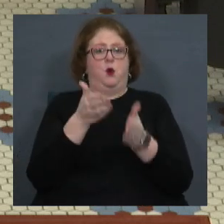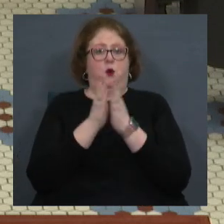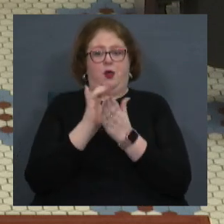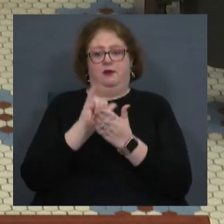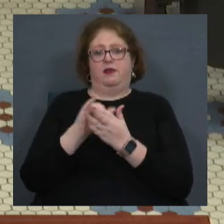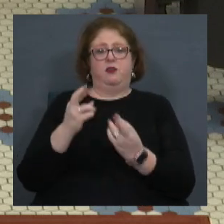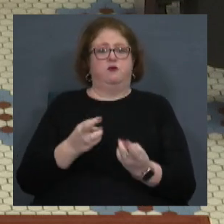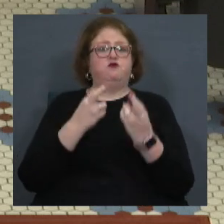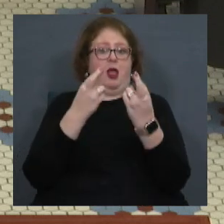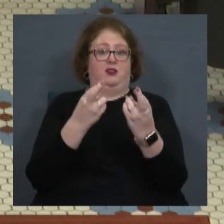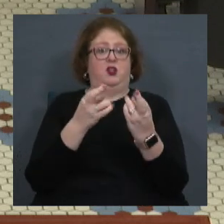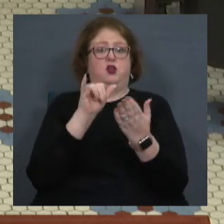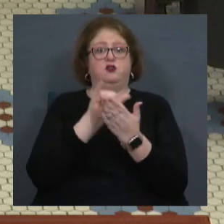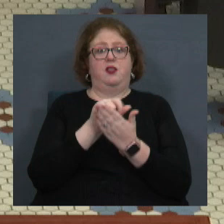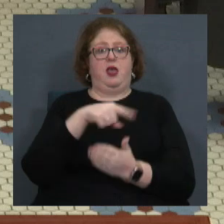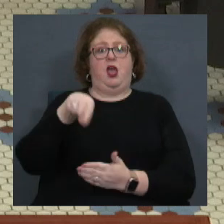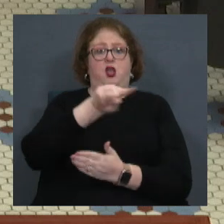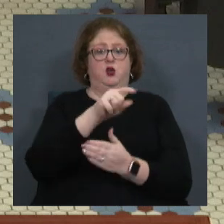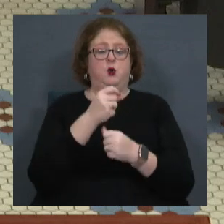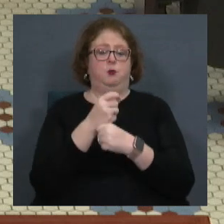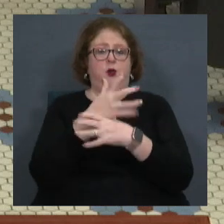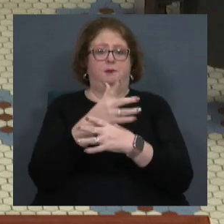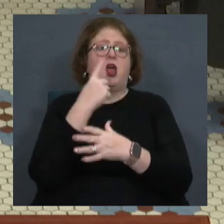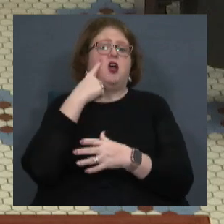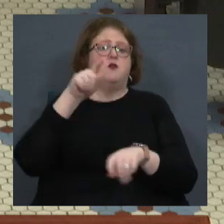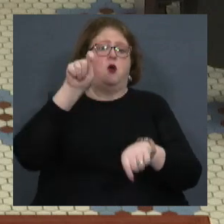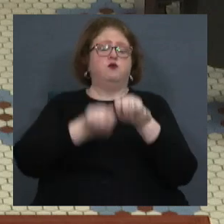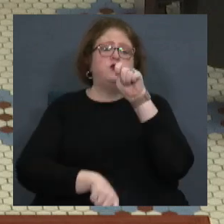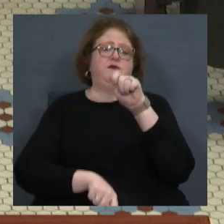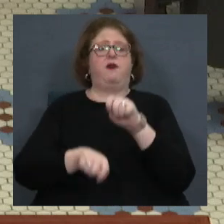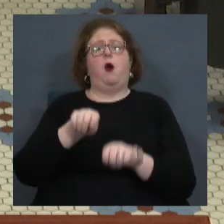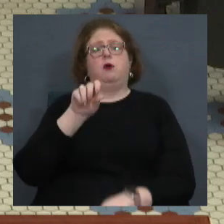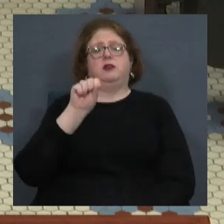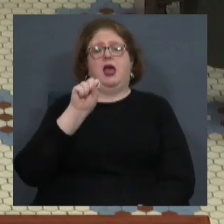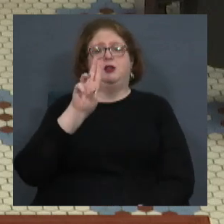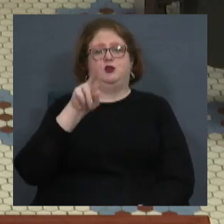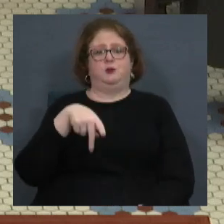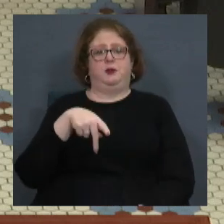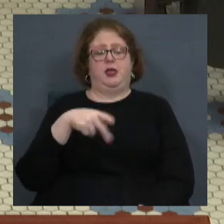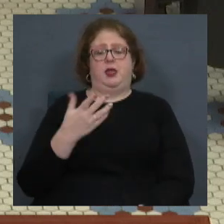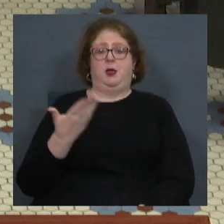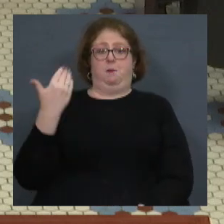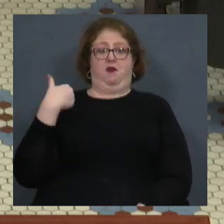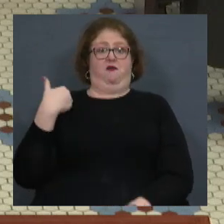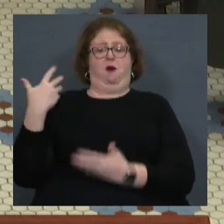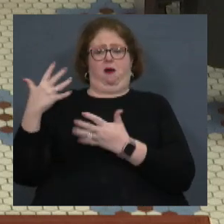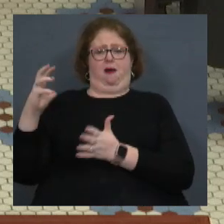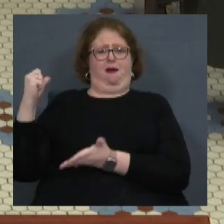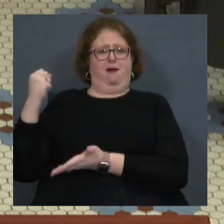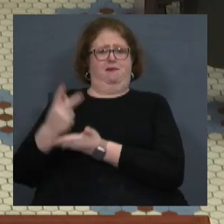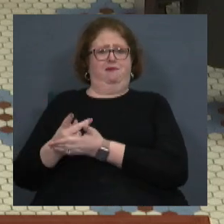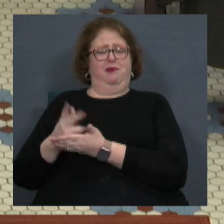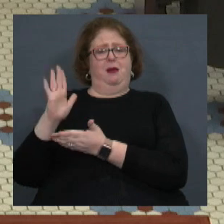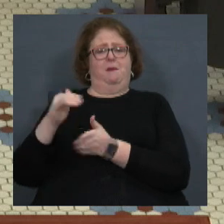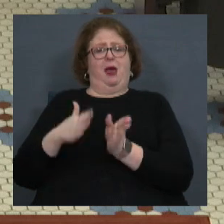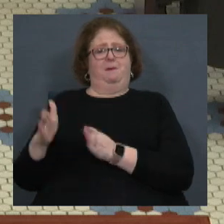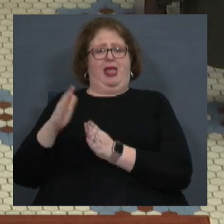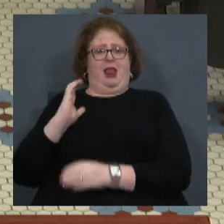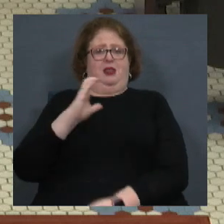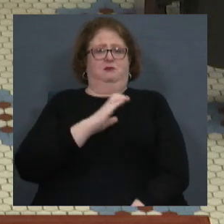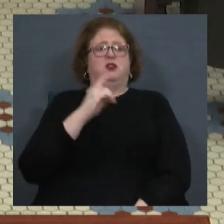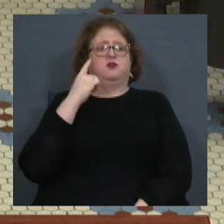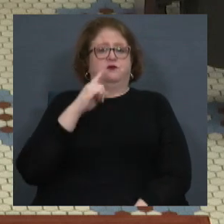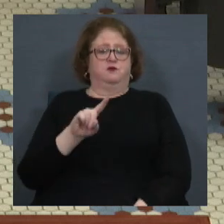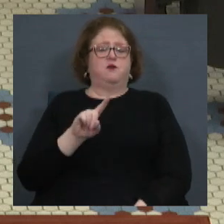been prepared to revoke the SUP previously granted by the Planning Commission as to 2211 Westport